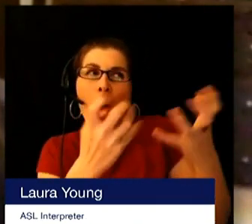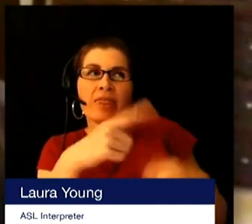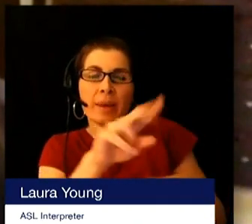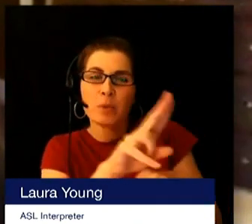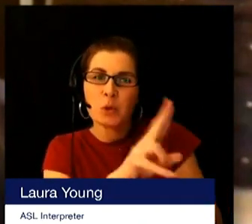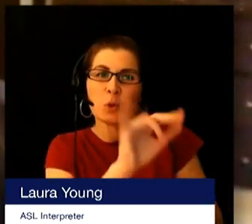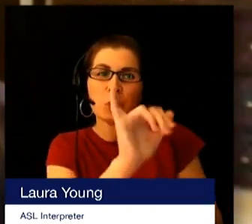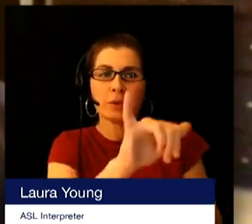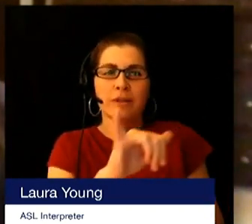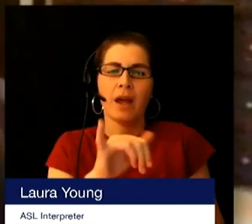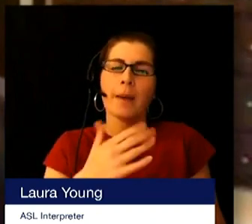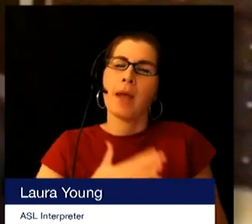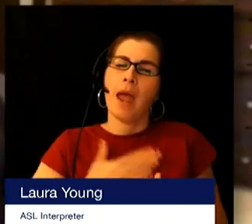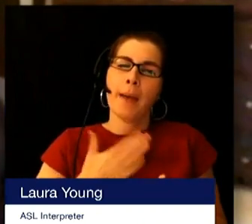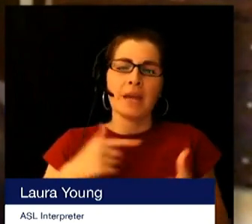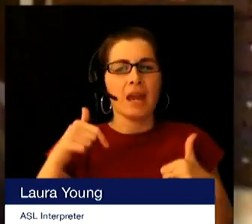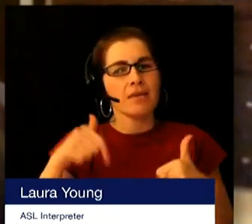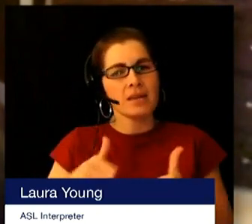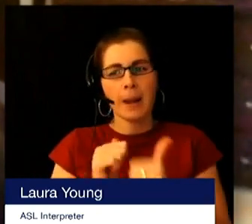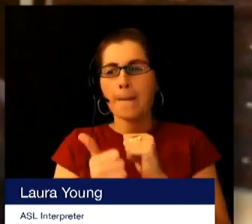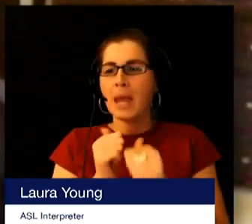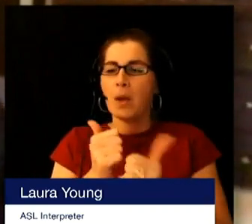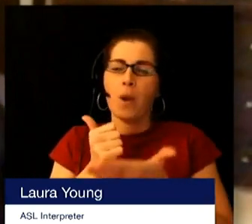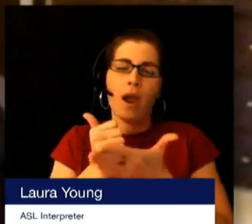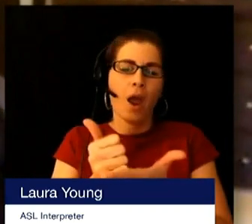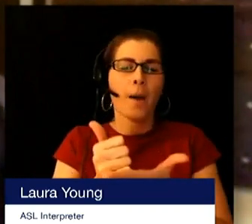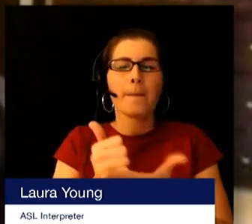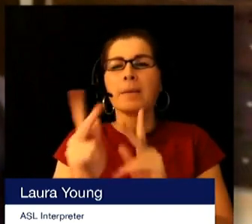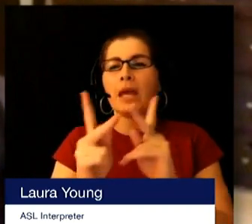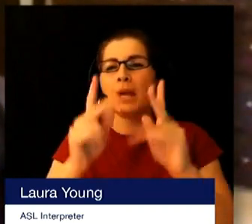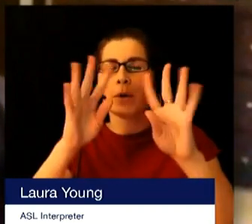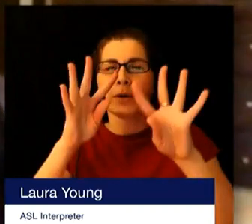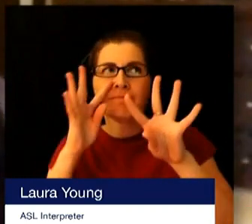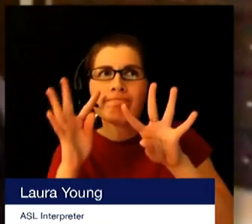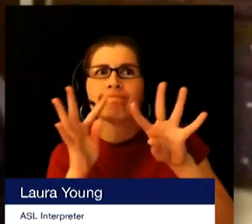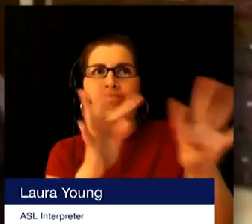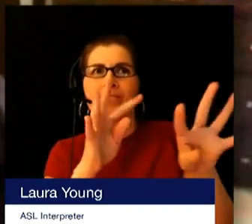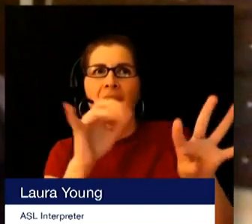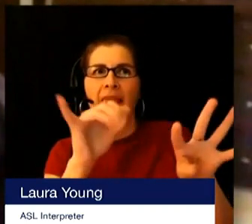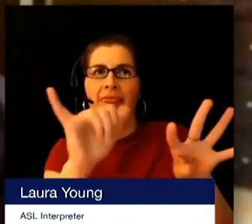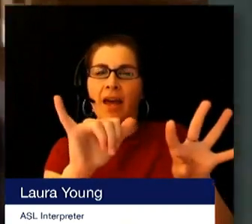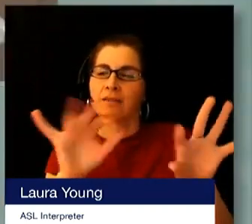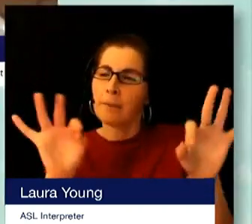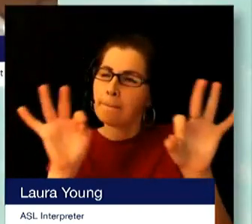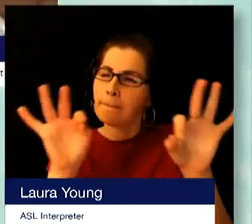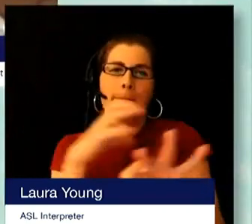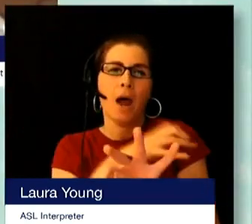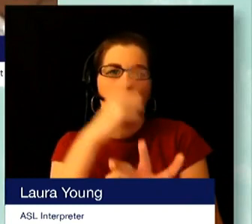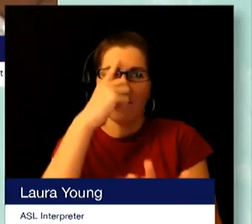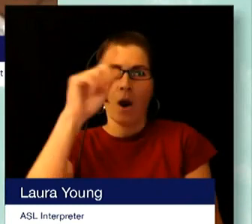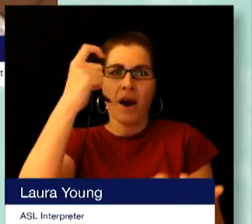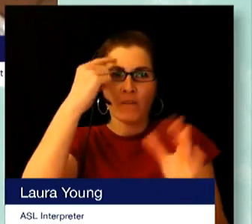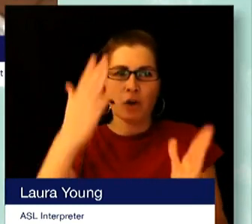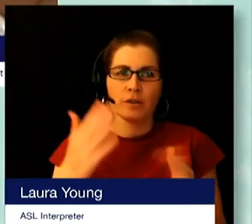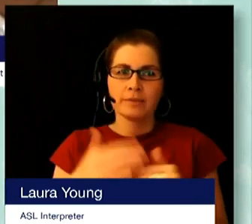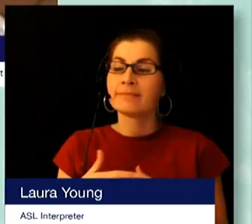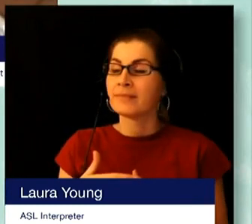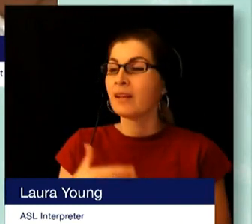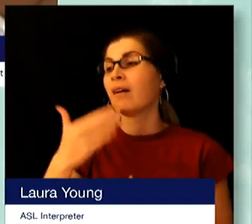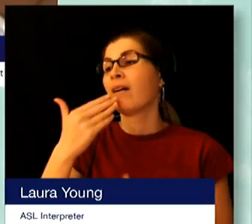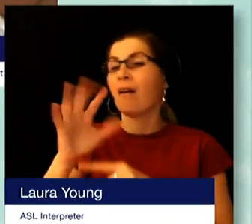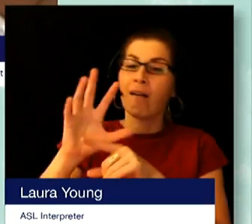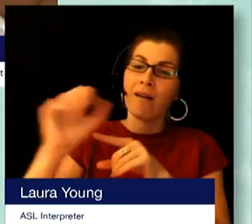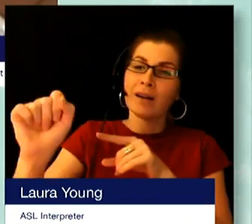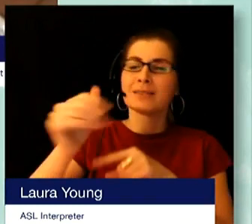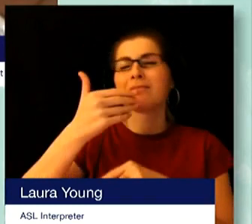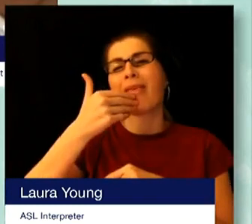so grateful that this campaign is going to bring attention to what I see as an absolutely crucial power of governors. Awesome. Thank you so much,